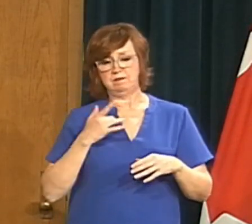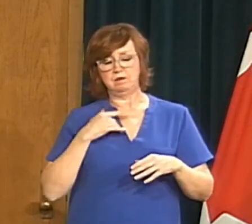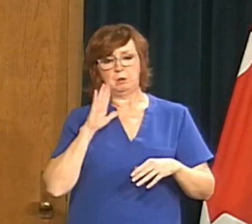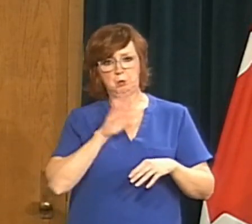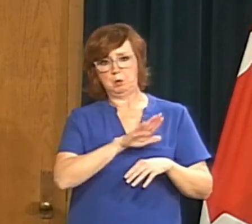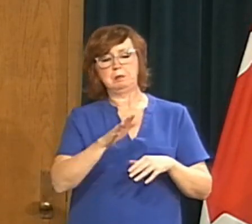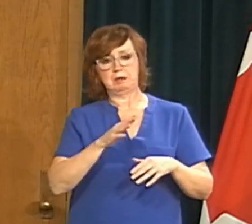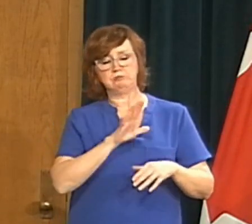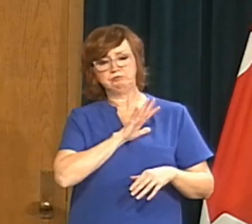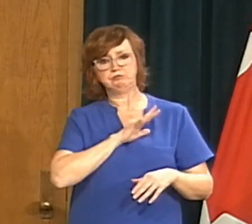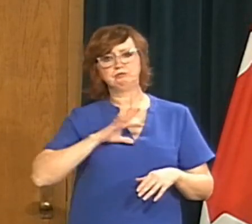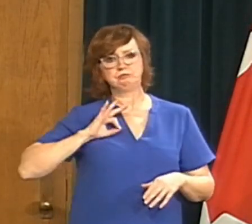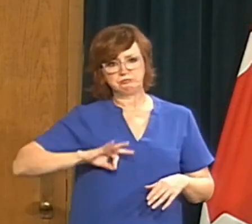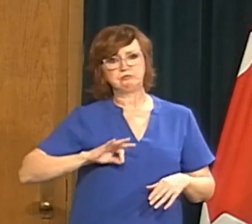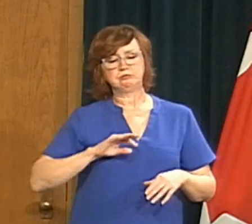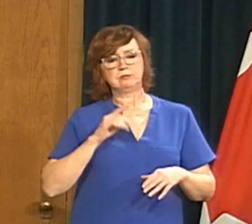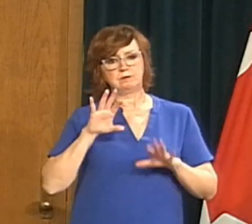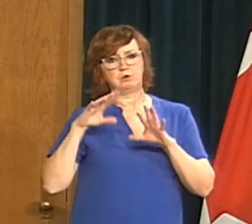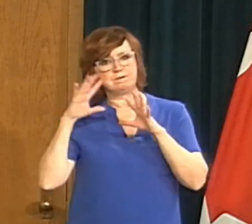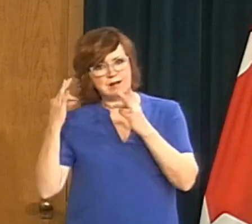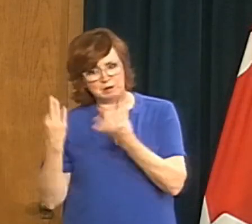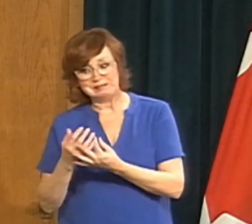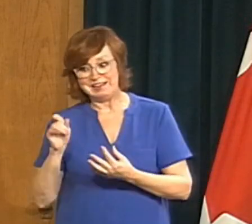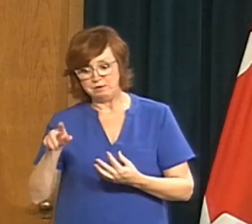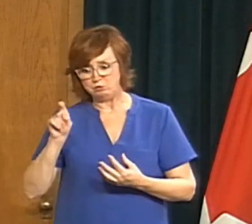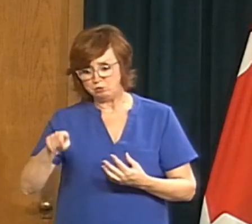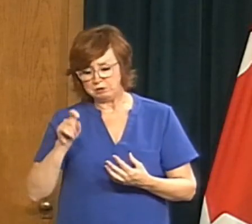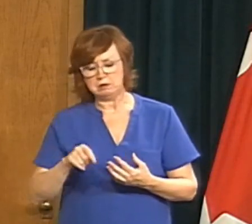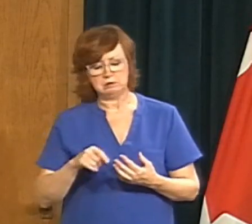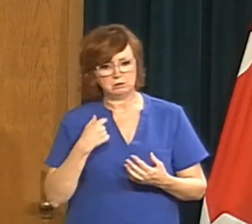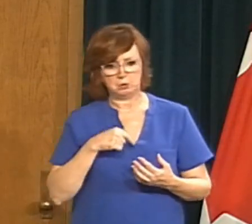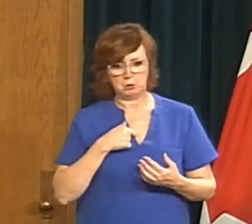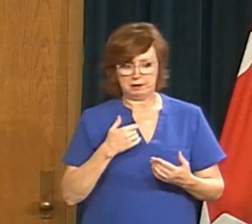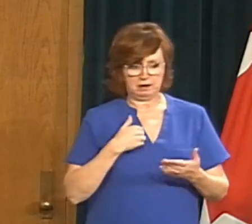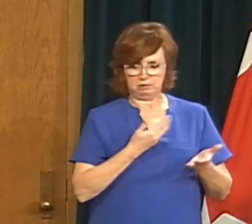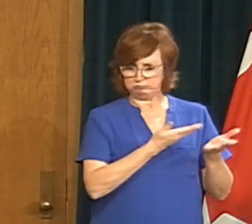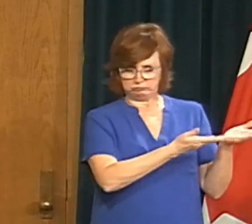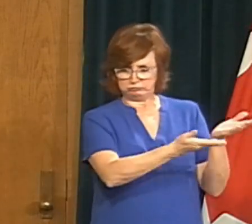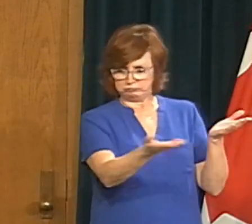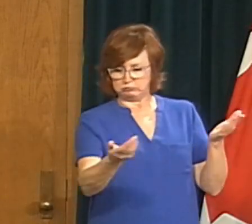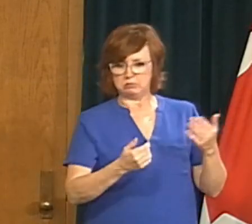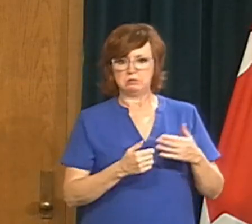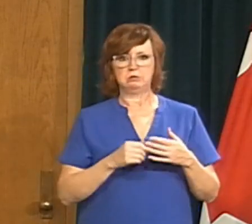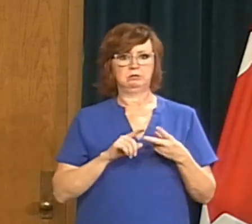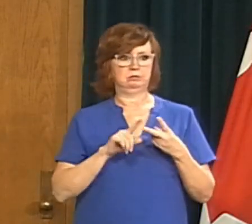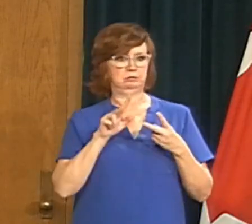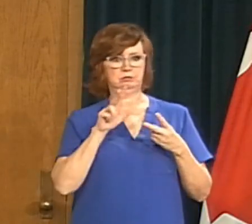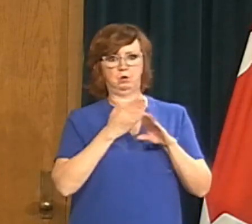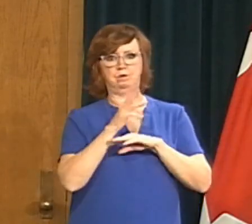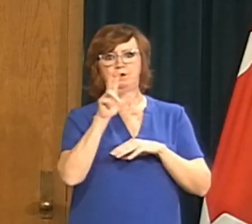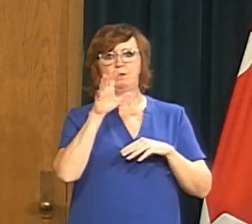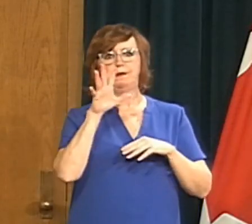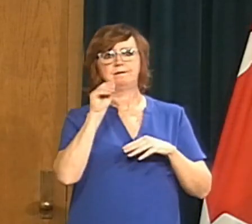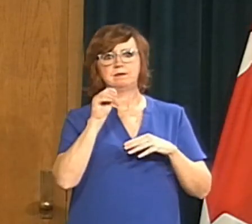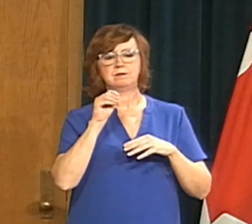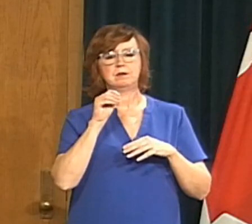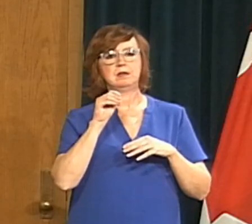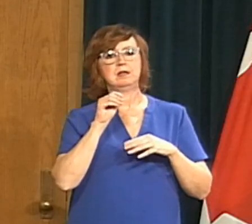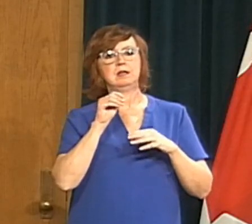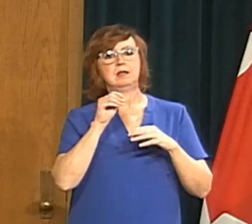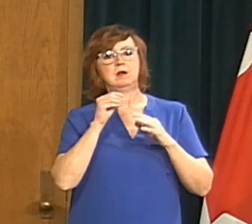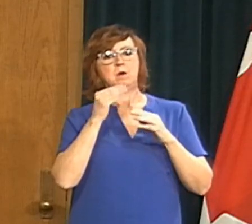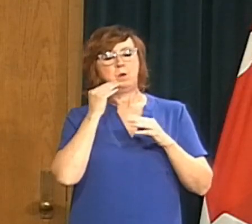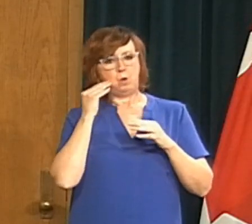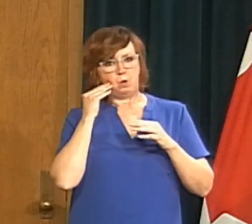families to access daycare services if they should need them. As I said, we have over 350 home-based daycares, as well as